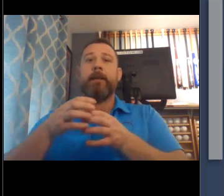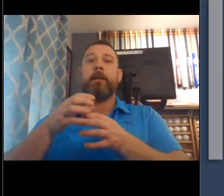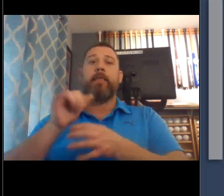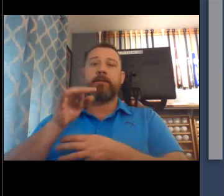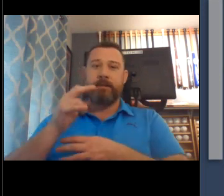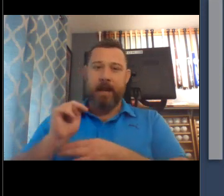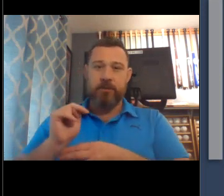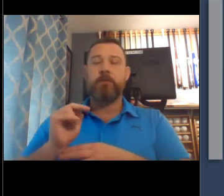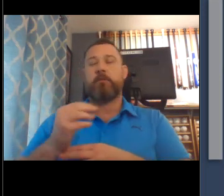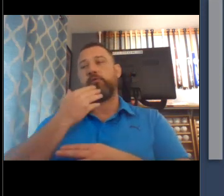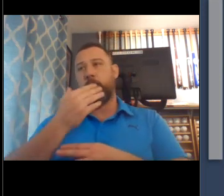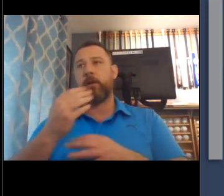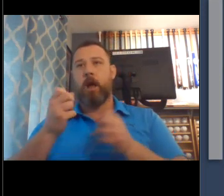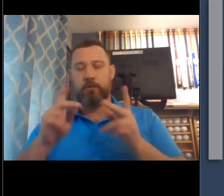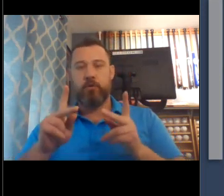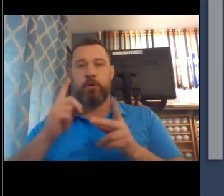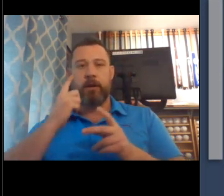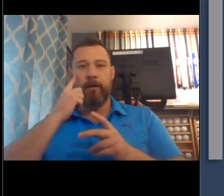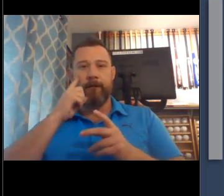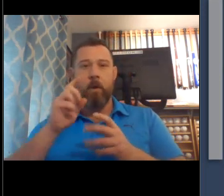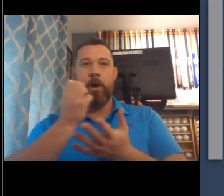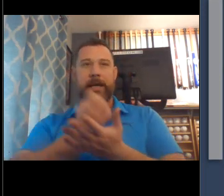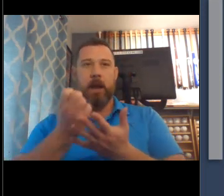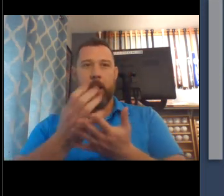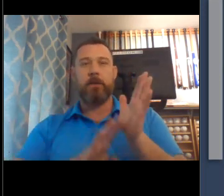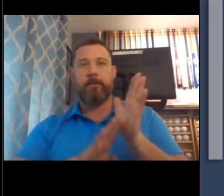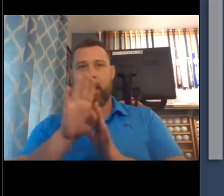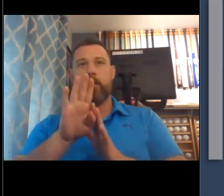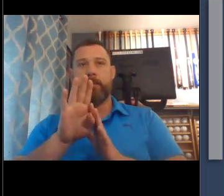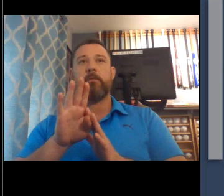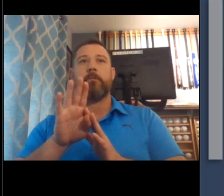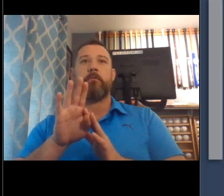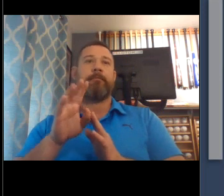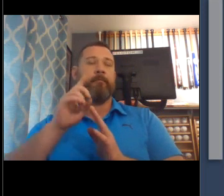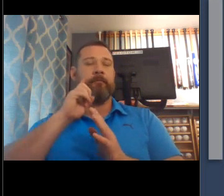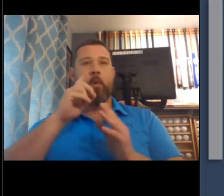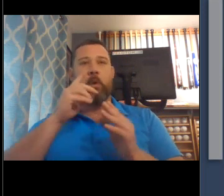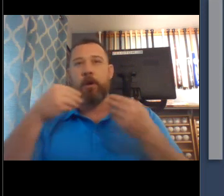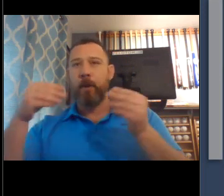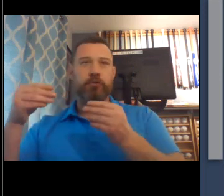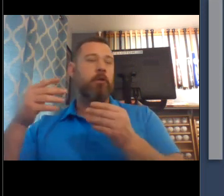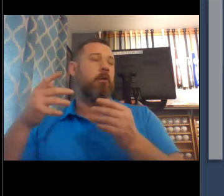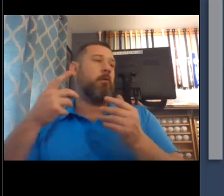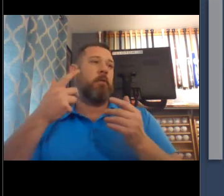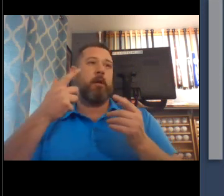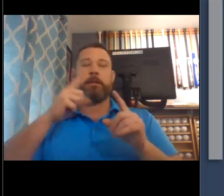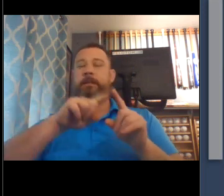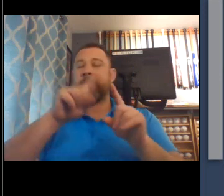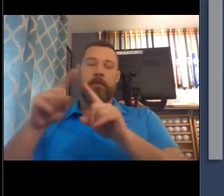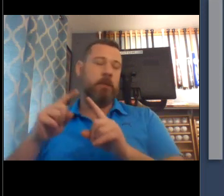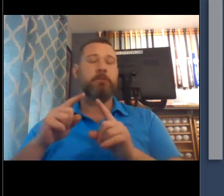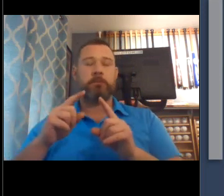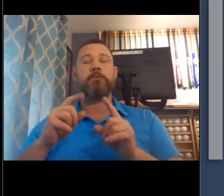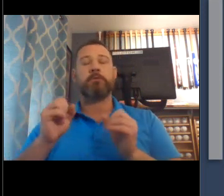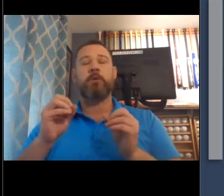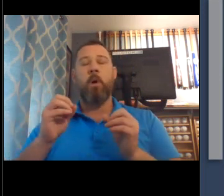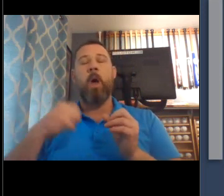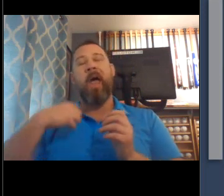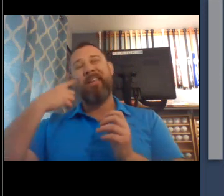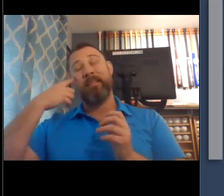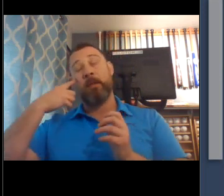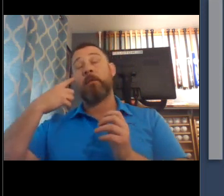great opportunities for economic development on commercial and other things. So yes on that. I also think one of the